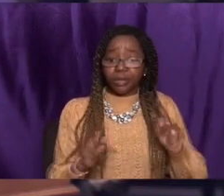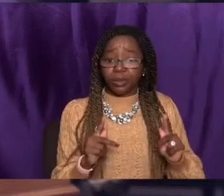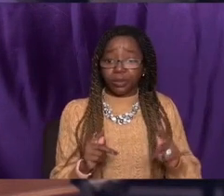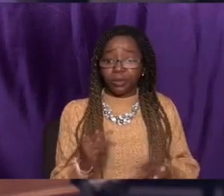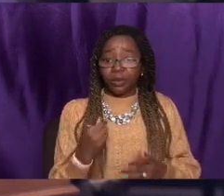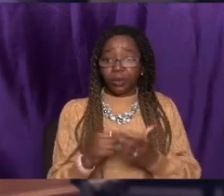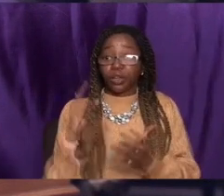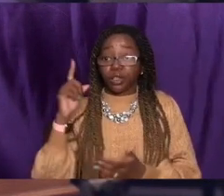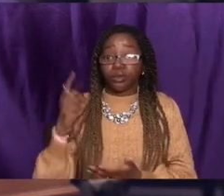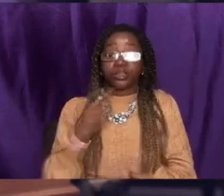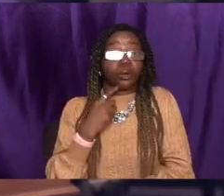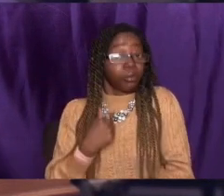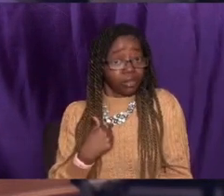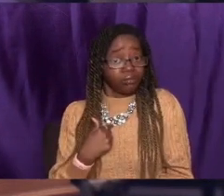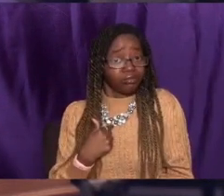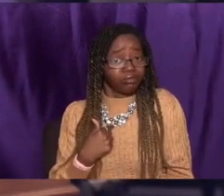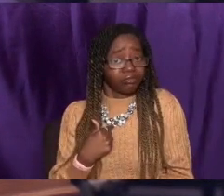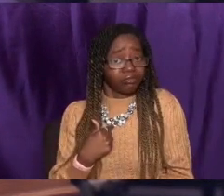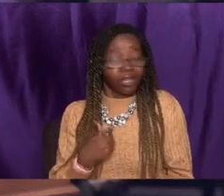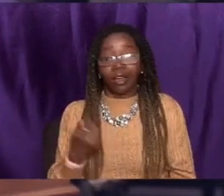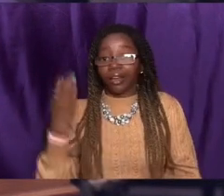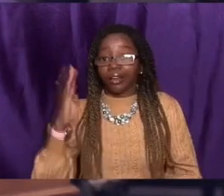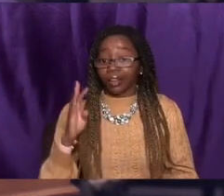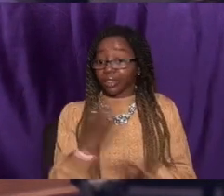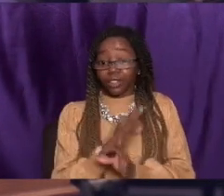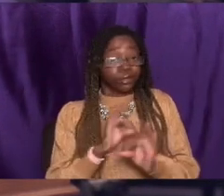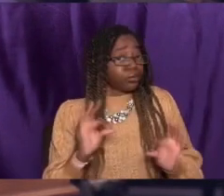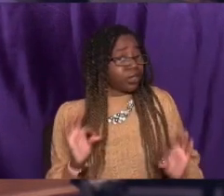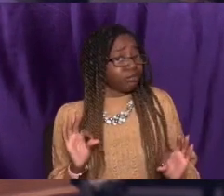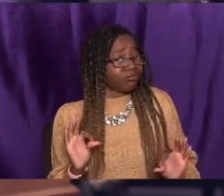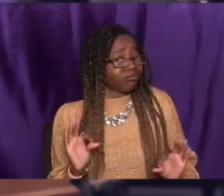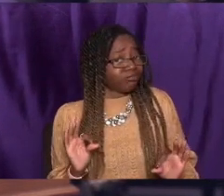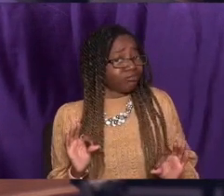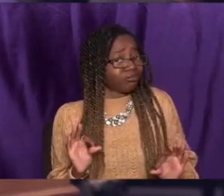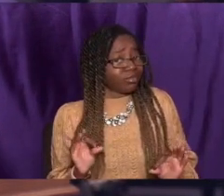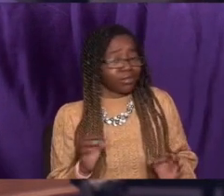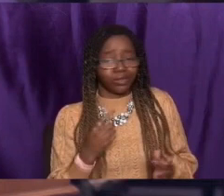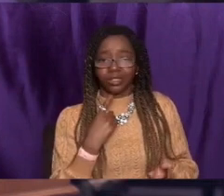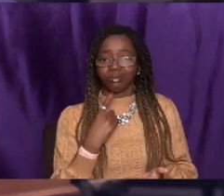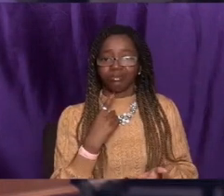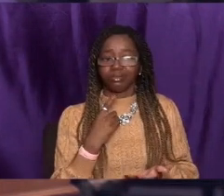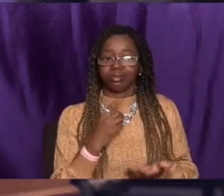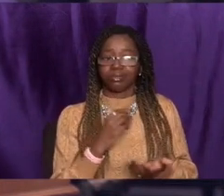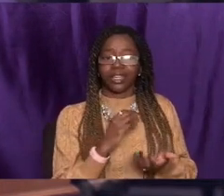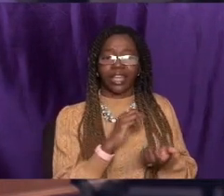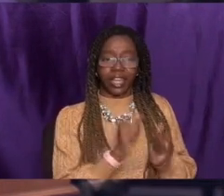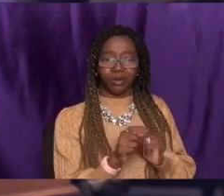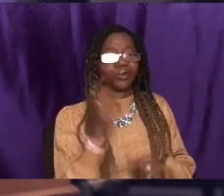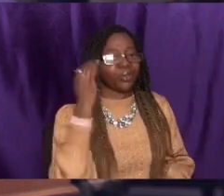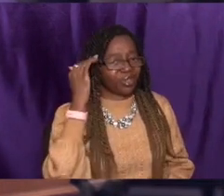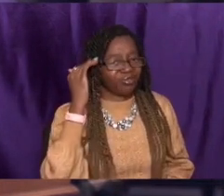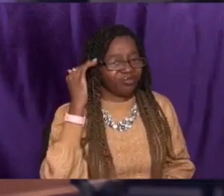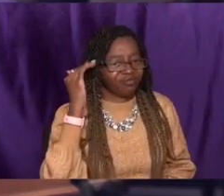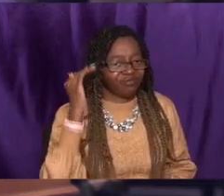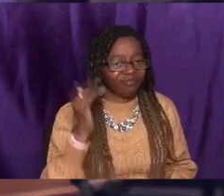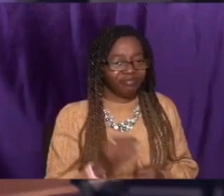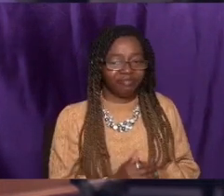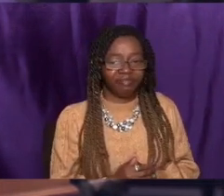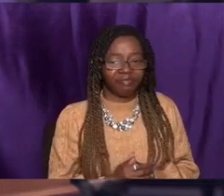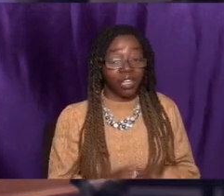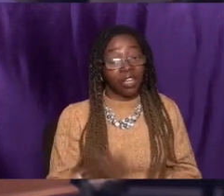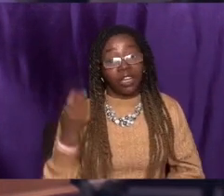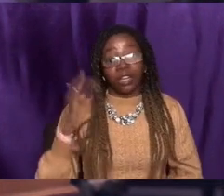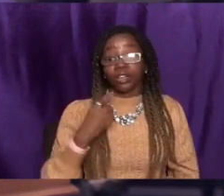what you just told me, and God set you free, and they're going to say, how do you know that